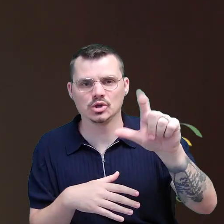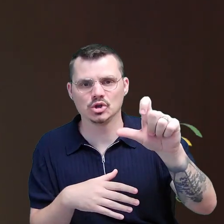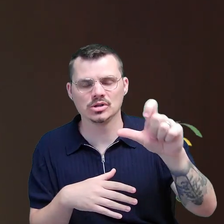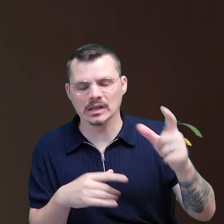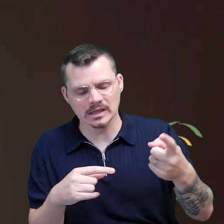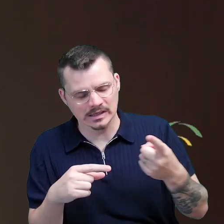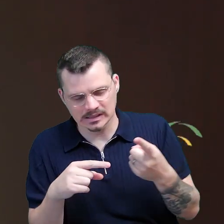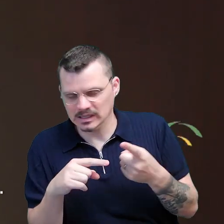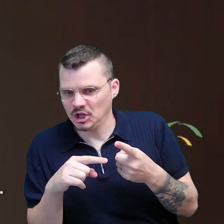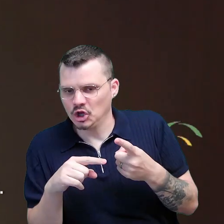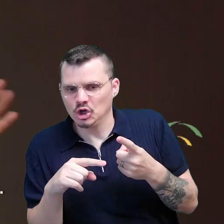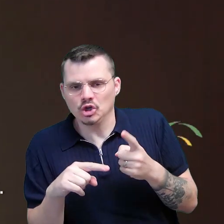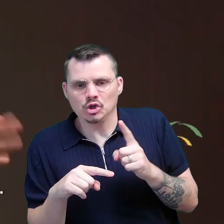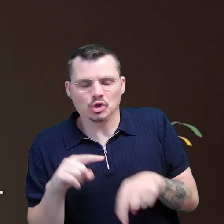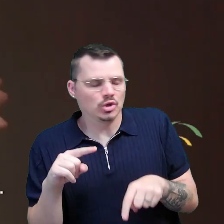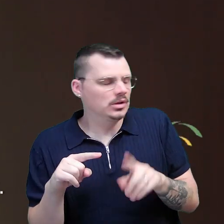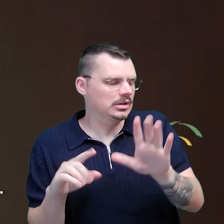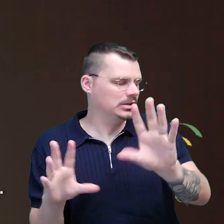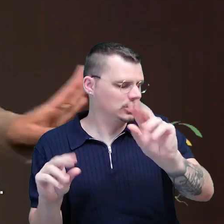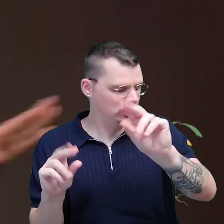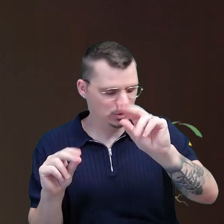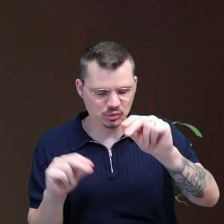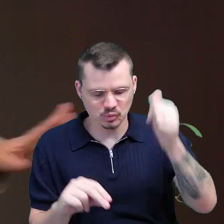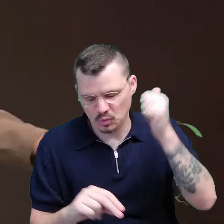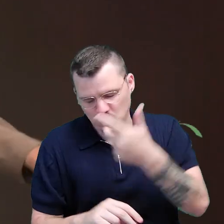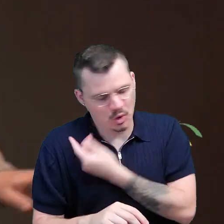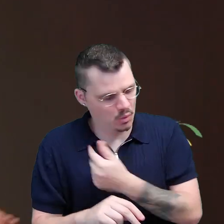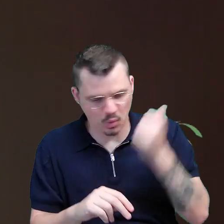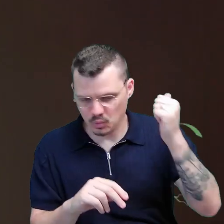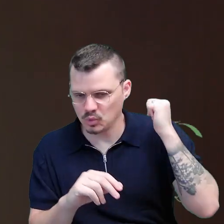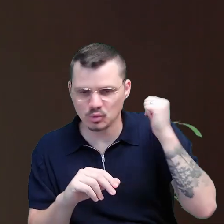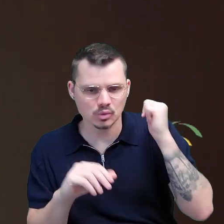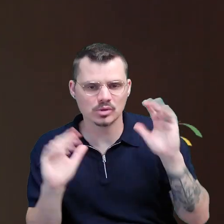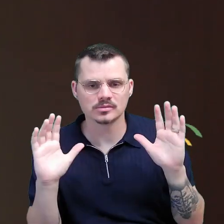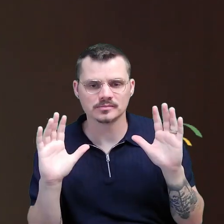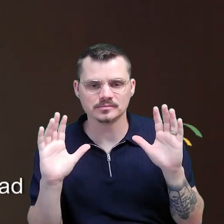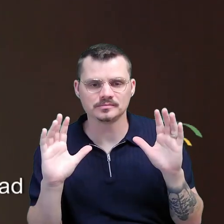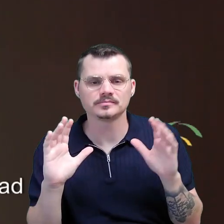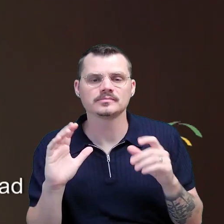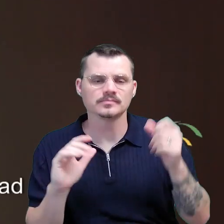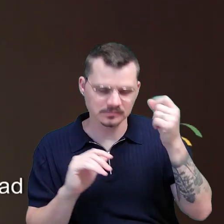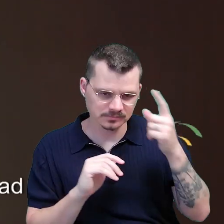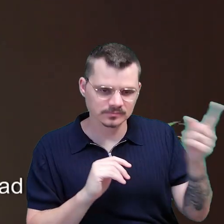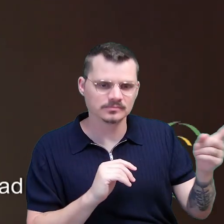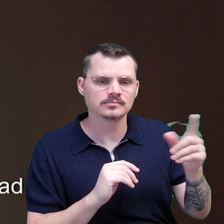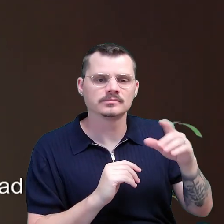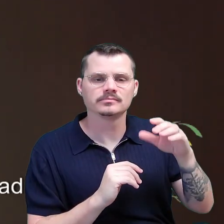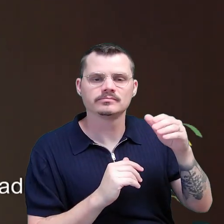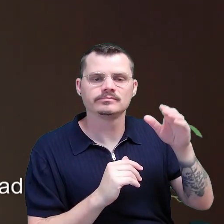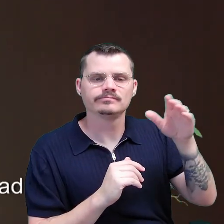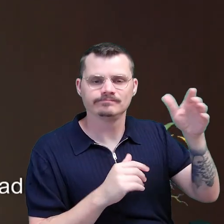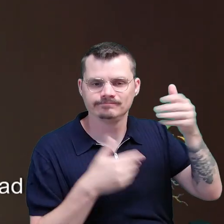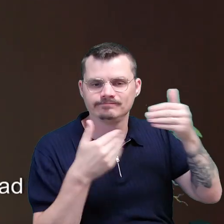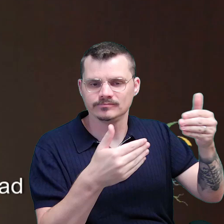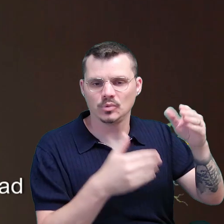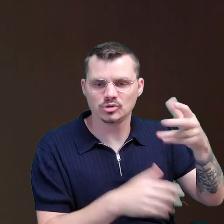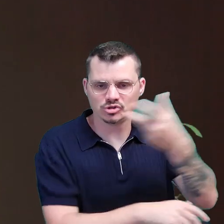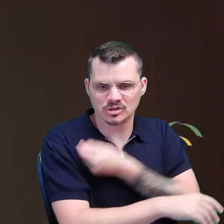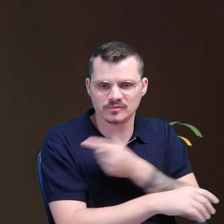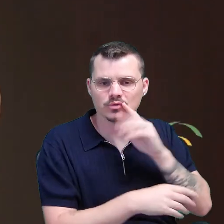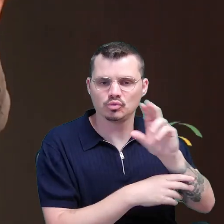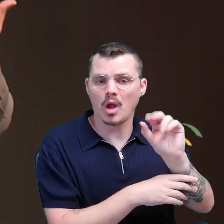Like she couldn't, no way, no way, no way. Well, he got his injections, and with the